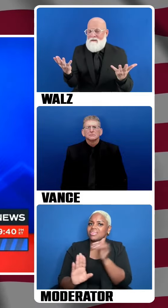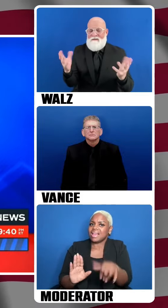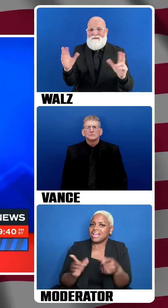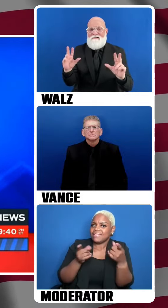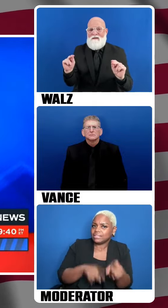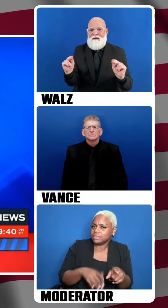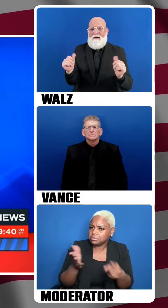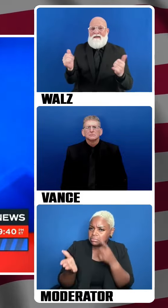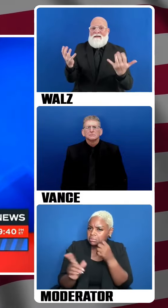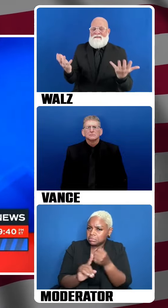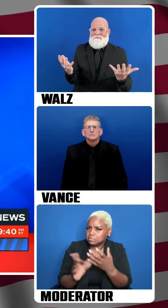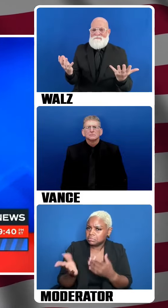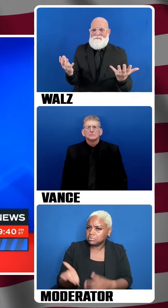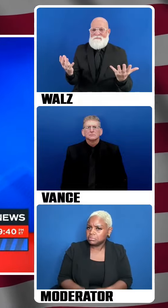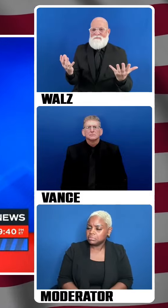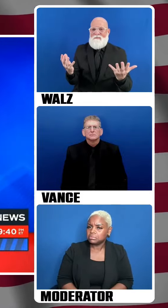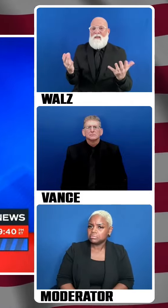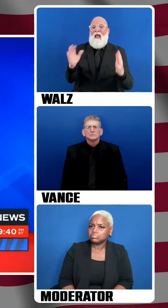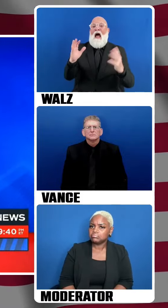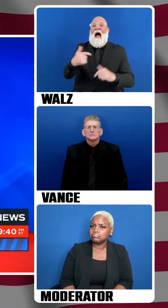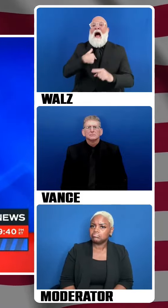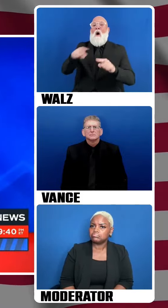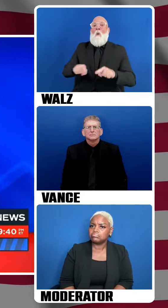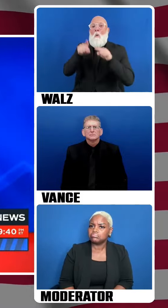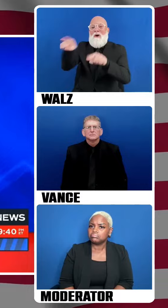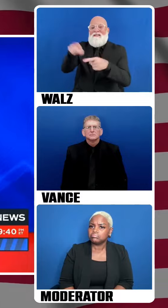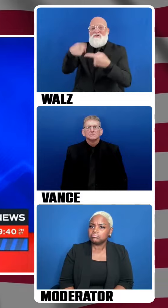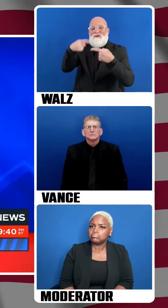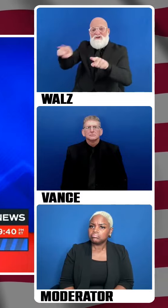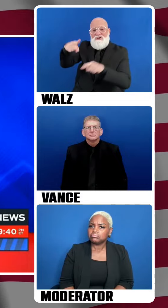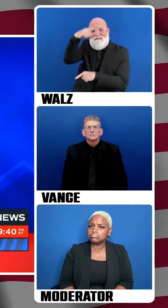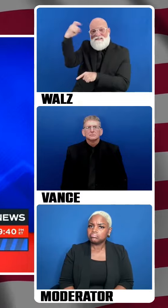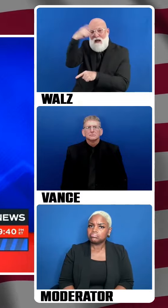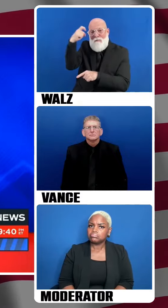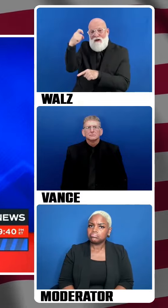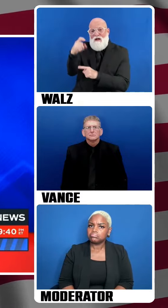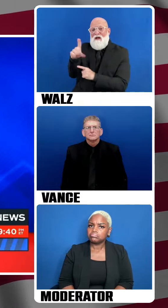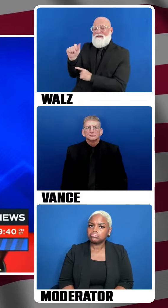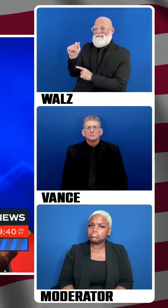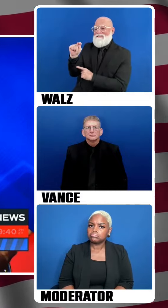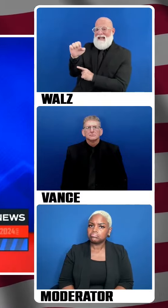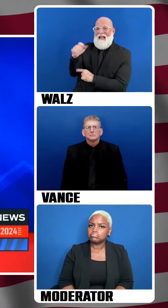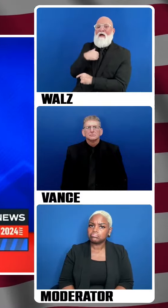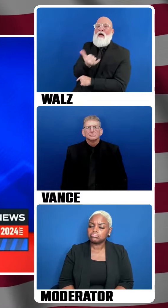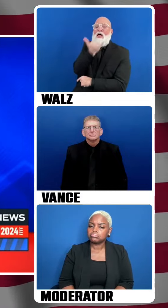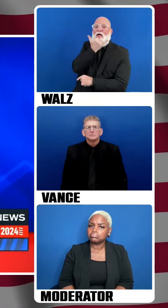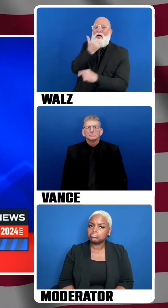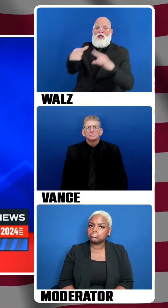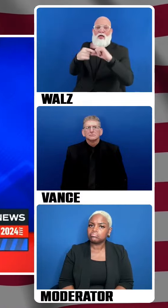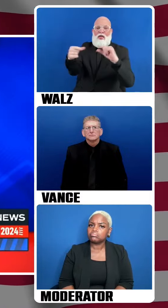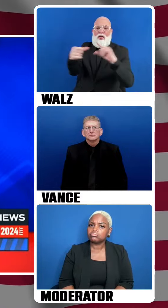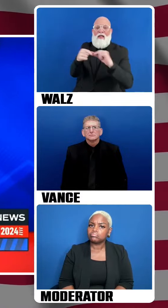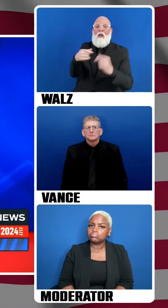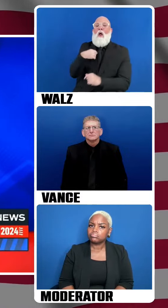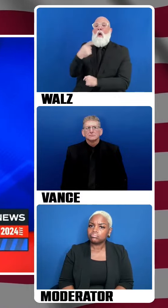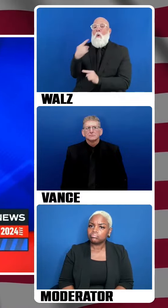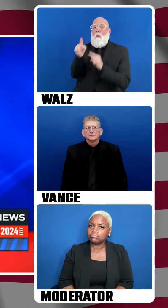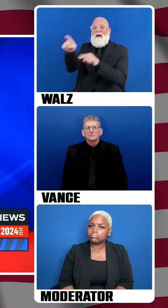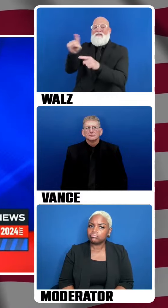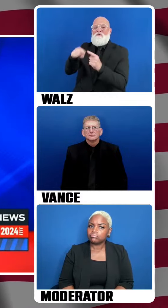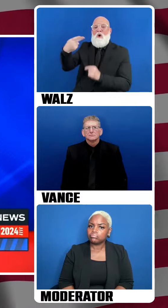what I've said. So I was in Hong Kong and China during the democracy protests went